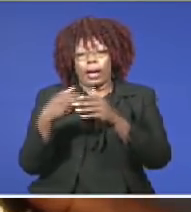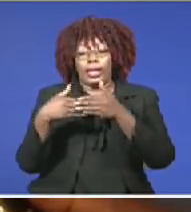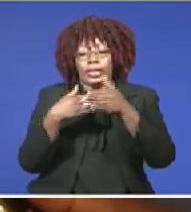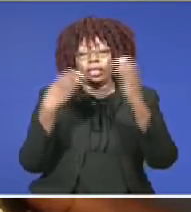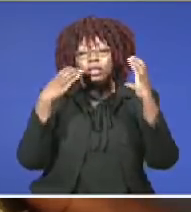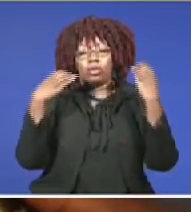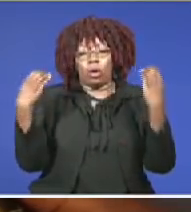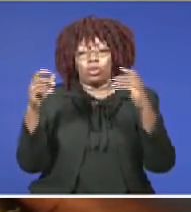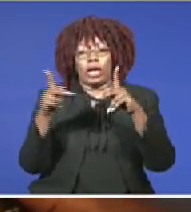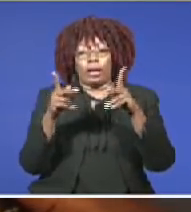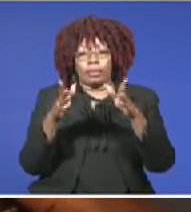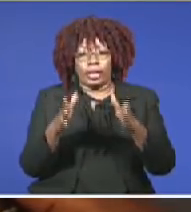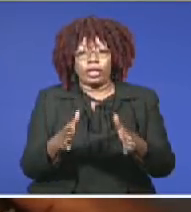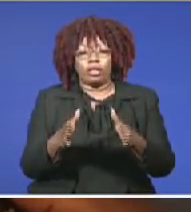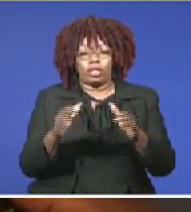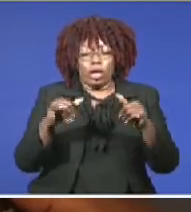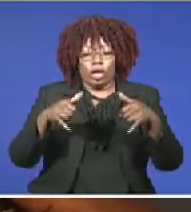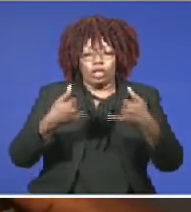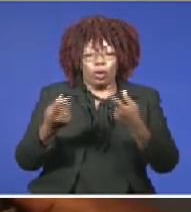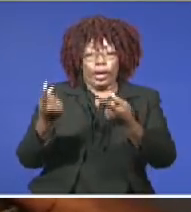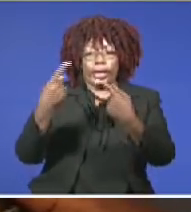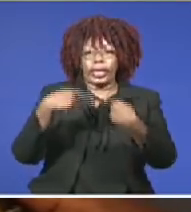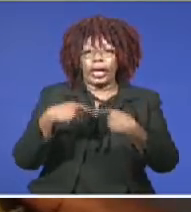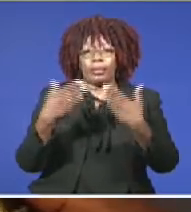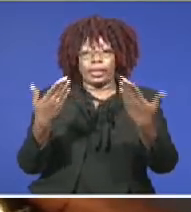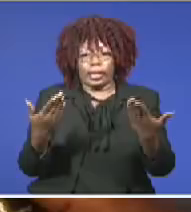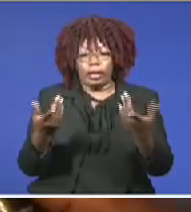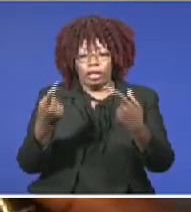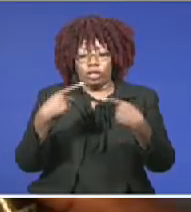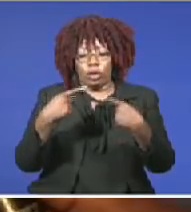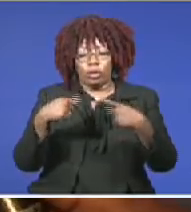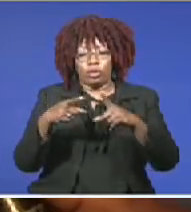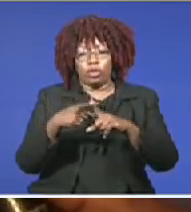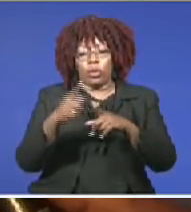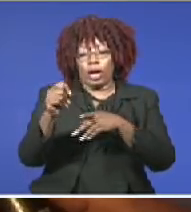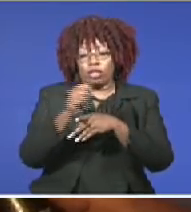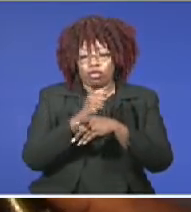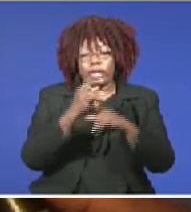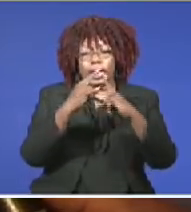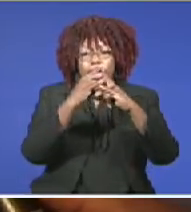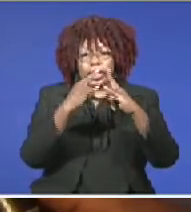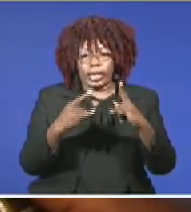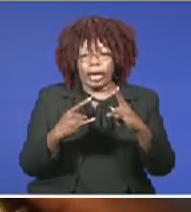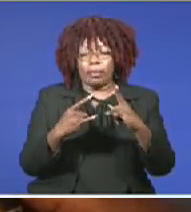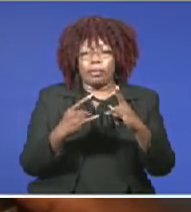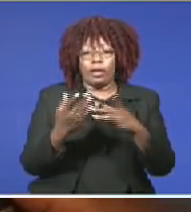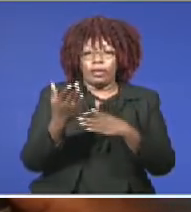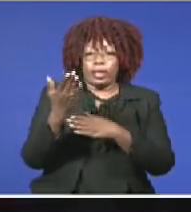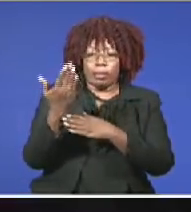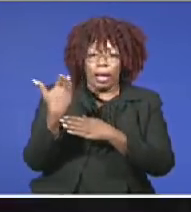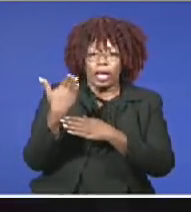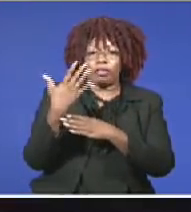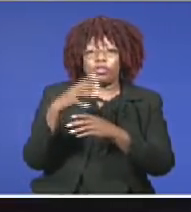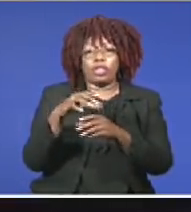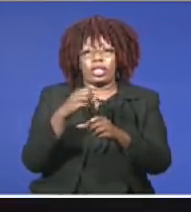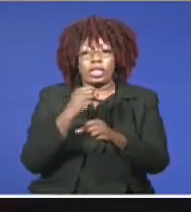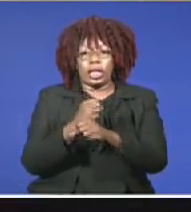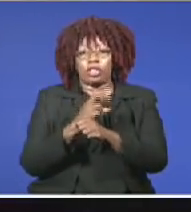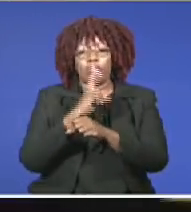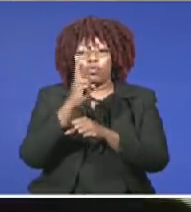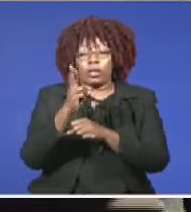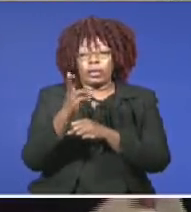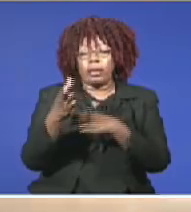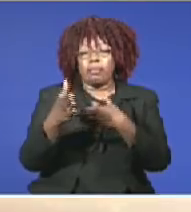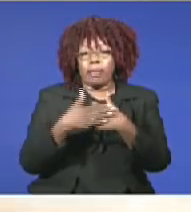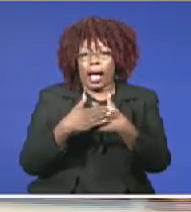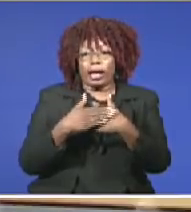our players, they all enjoy coming here. They enjoy coming to training camp here the last couple of over the last few years, and we will be back here